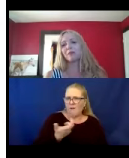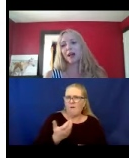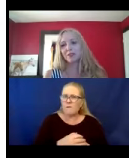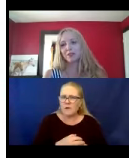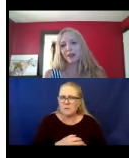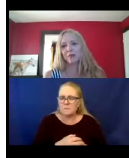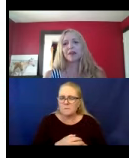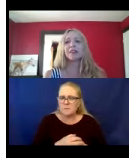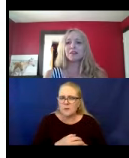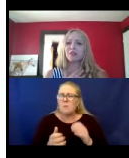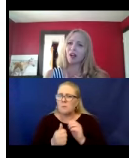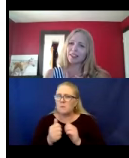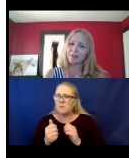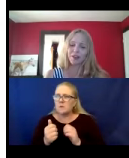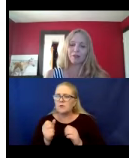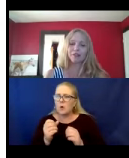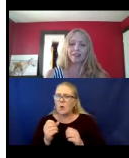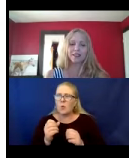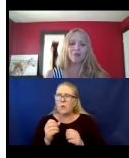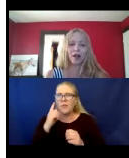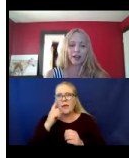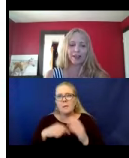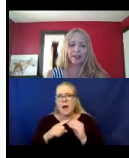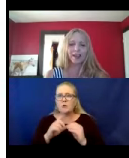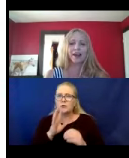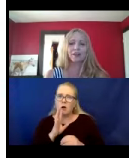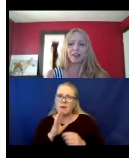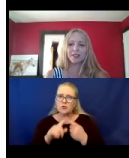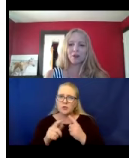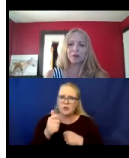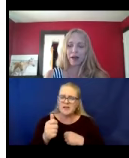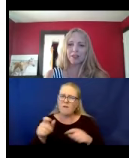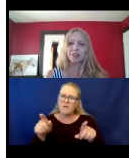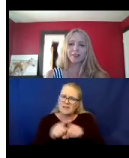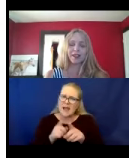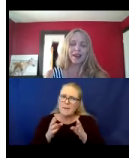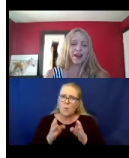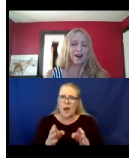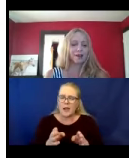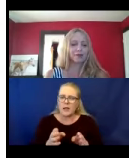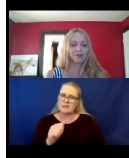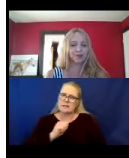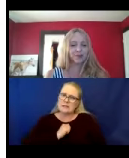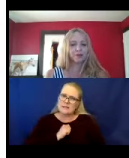would have compassion for them. Think of talking to yourself in that same way and having that self-compassion.